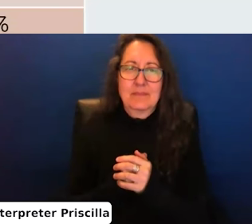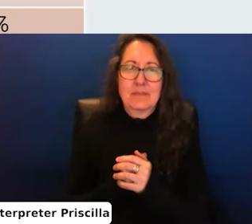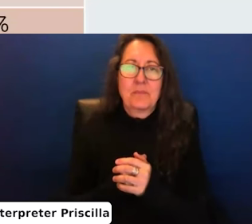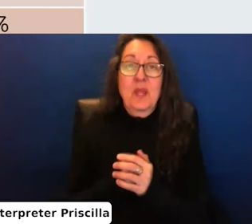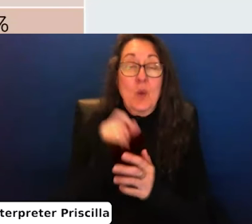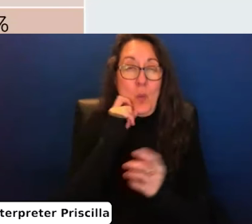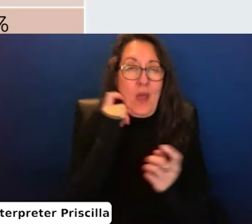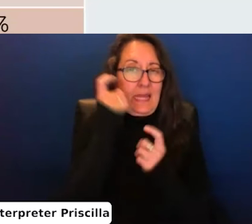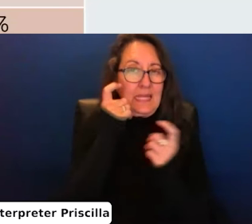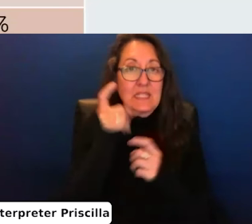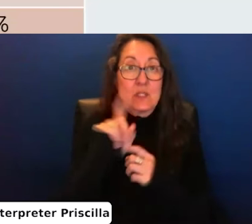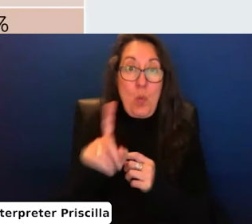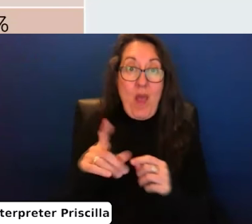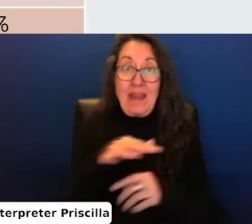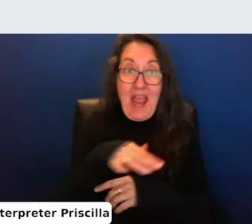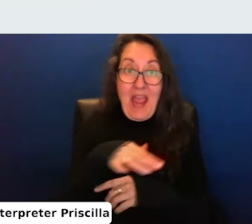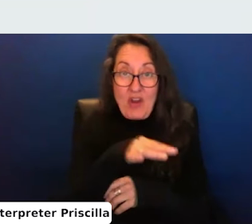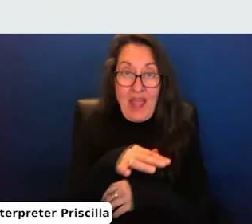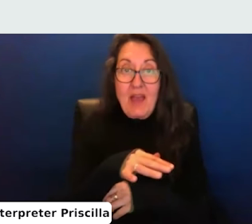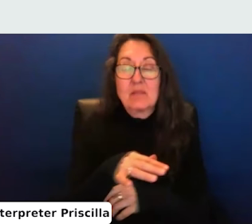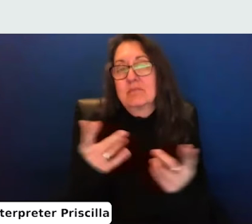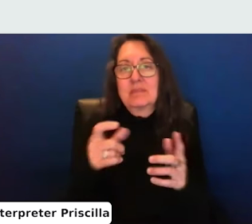All right, next slide, please.